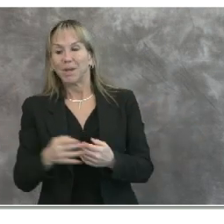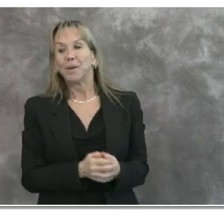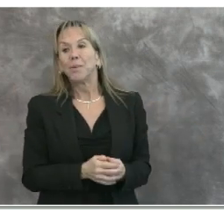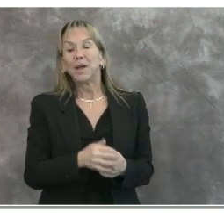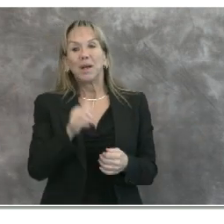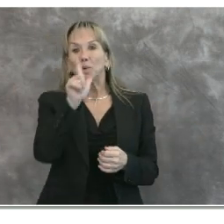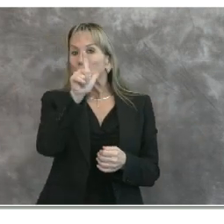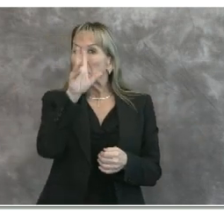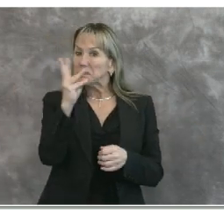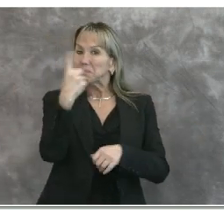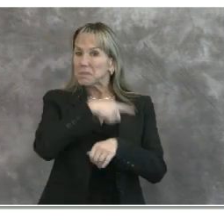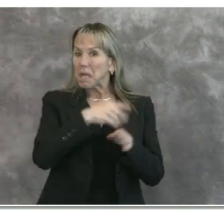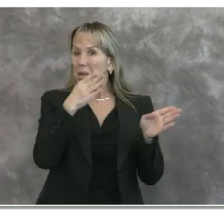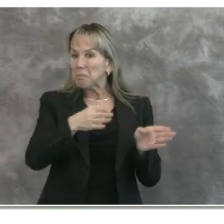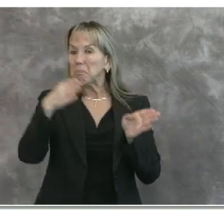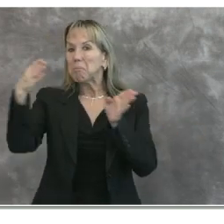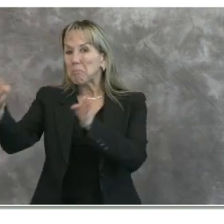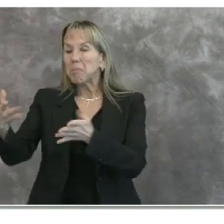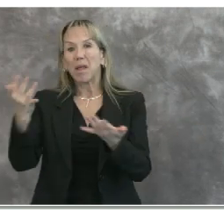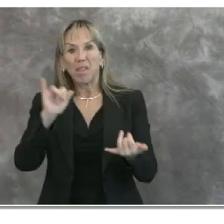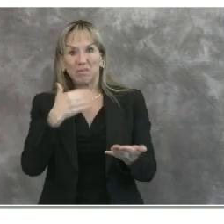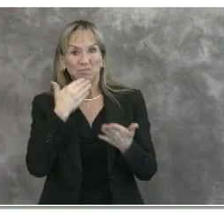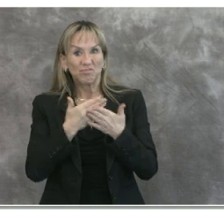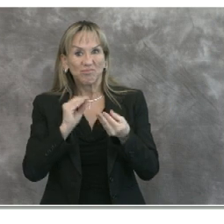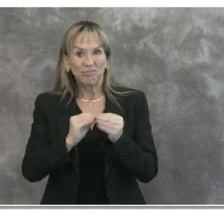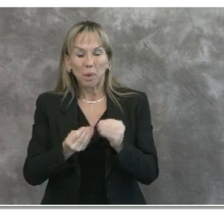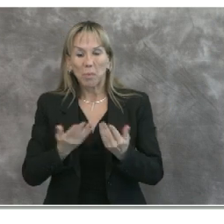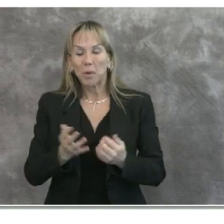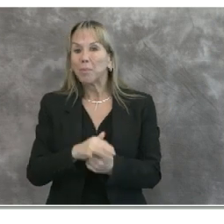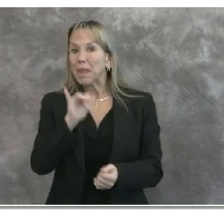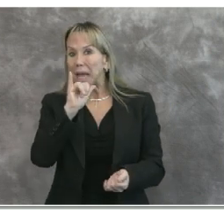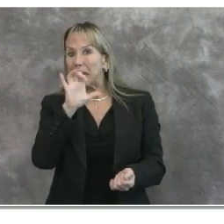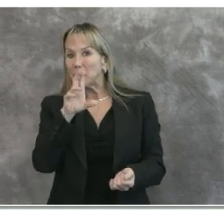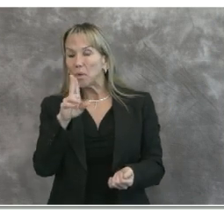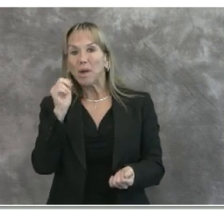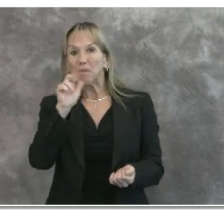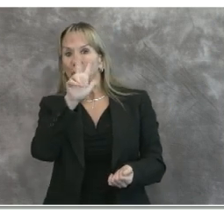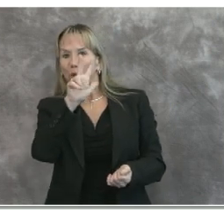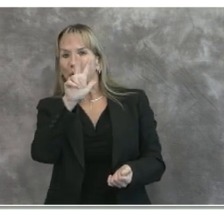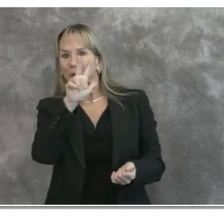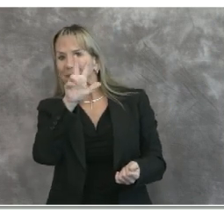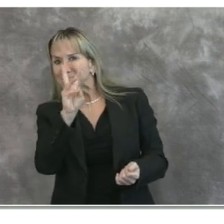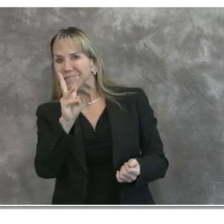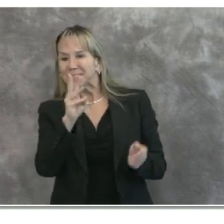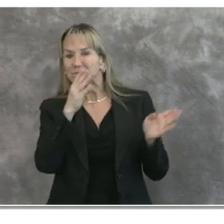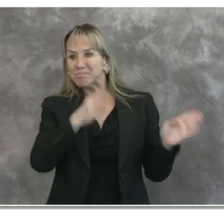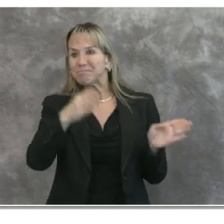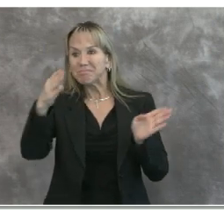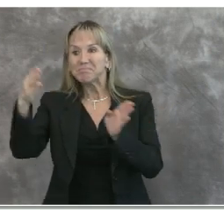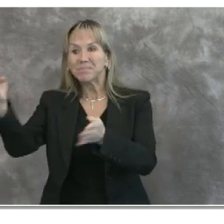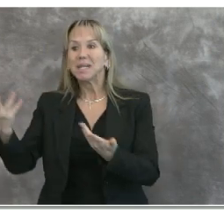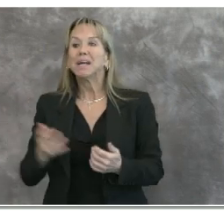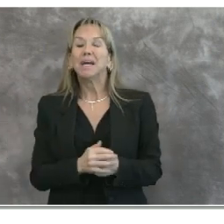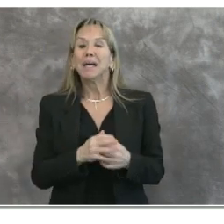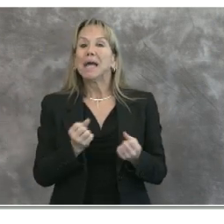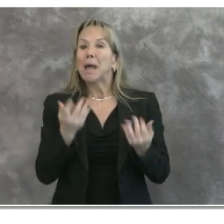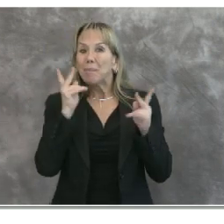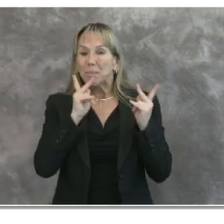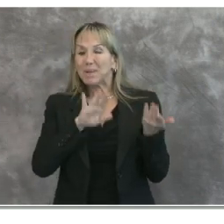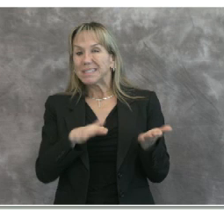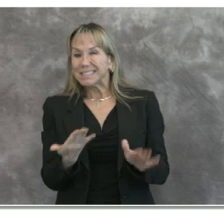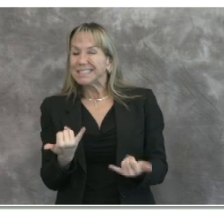at every 26 days. That is an encouraging number. ICUs at 36, and the unfortunate loss of life at